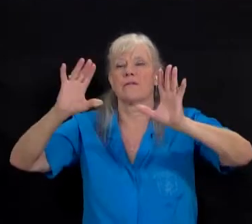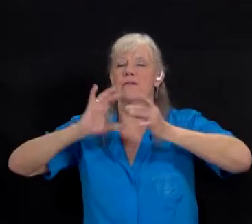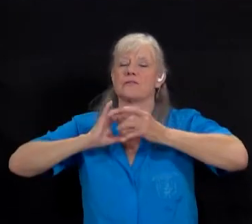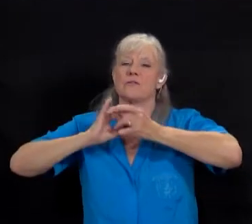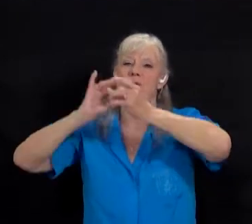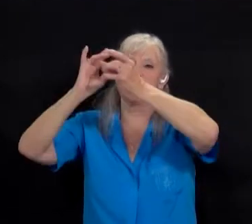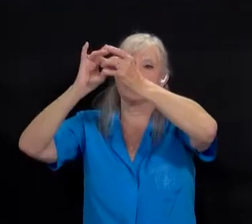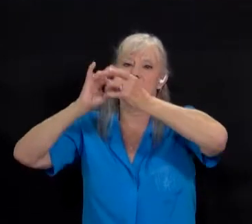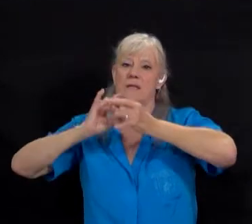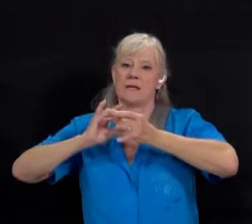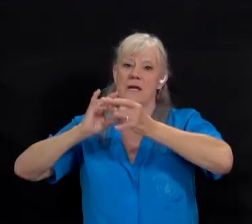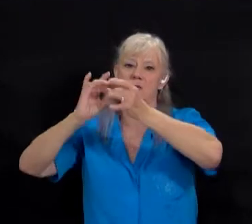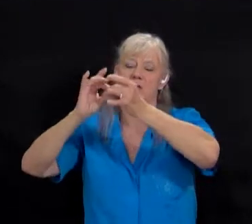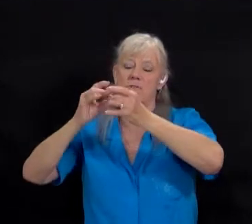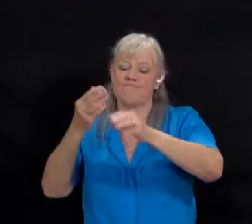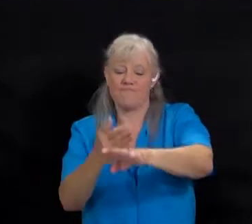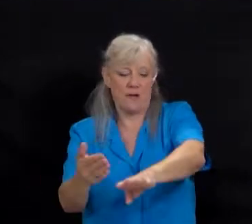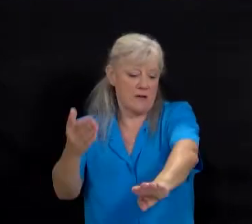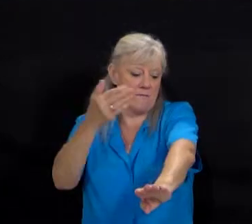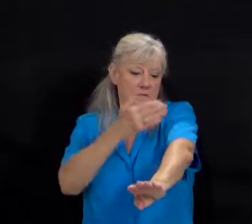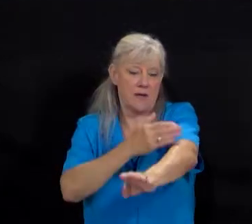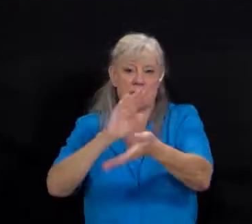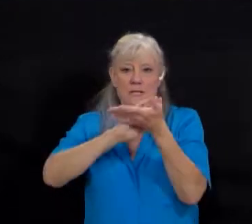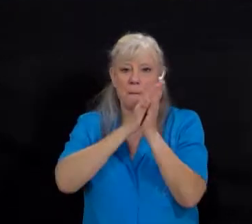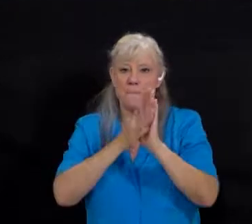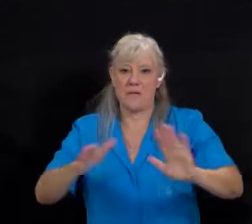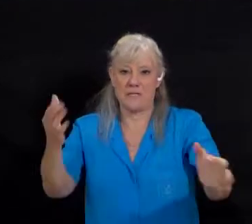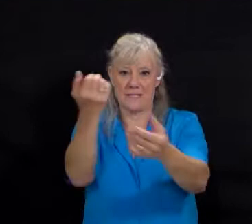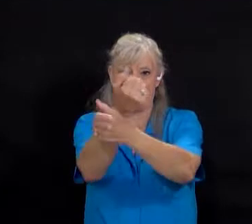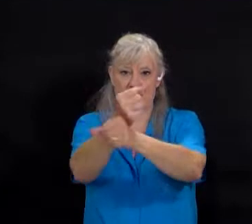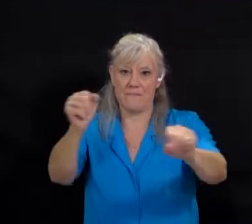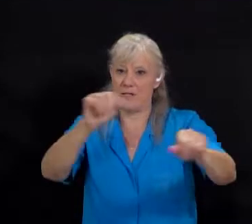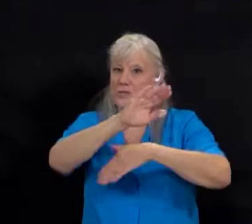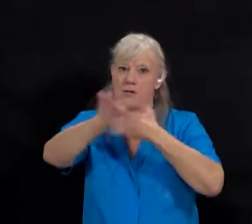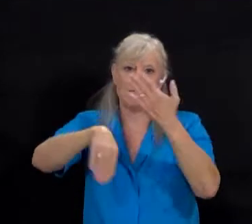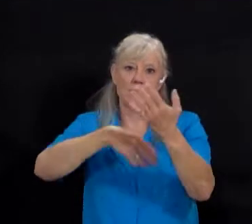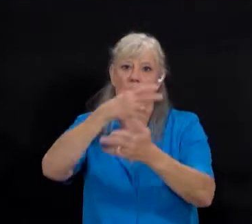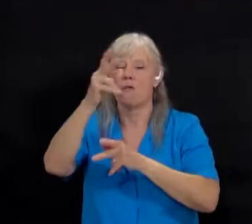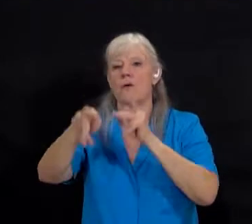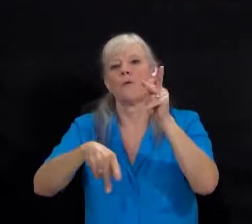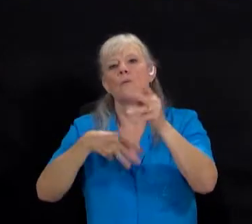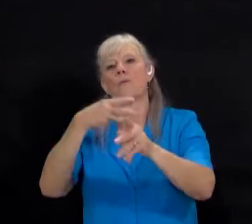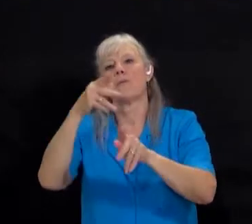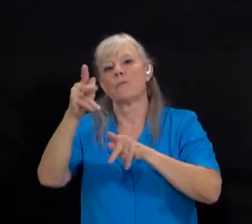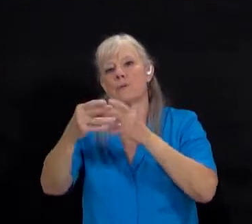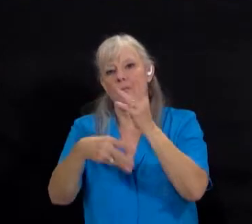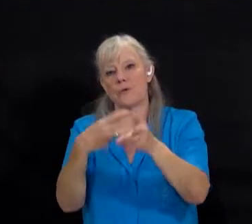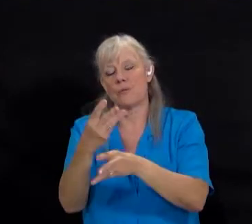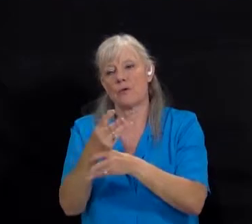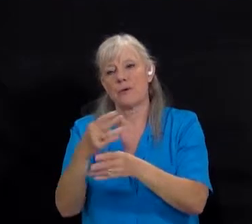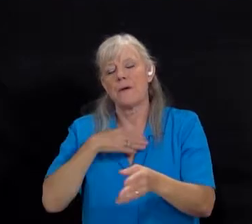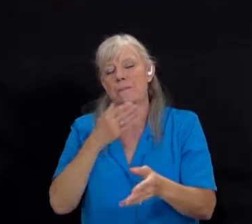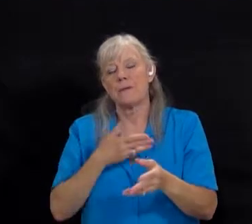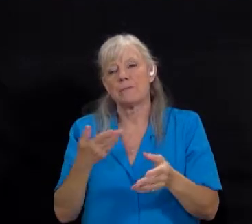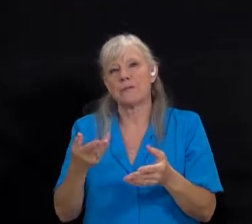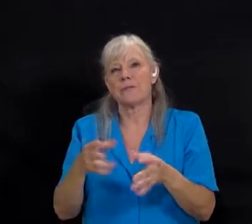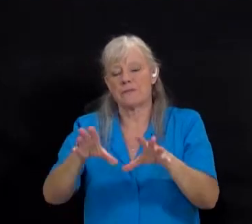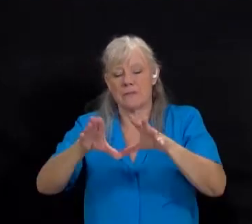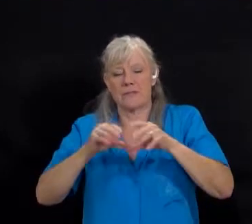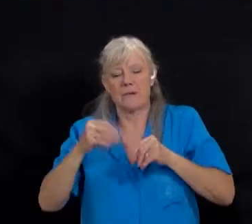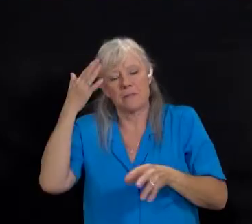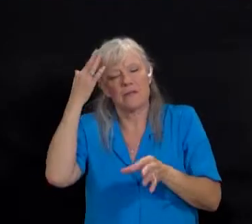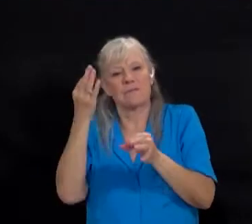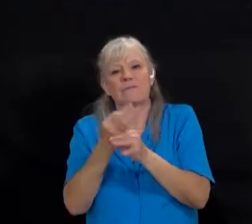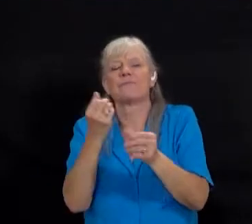reconciliation, we pray, O Lord, advance the peace and salvation of all the world. Be pleased to confirm in faith and charity